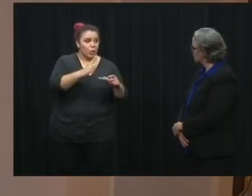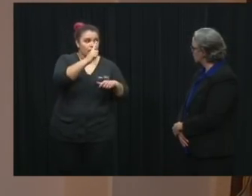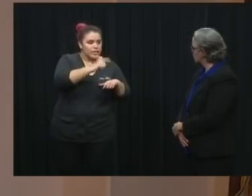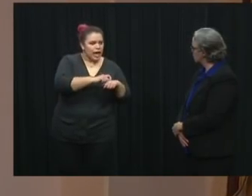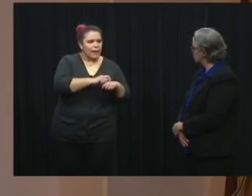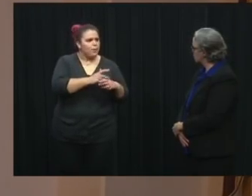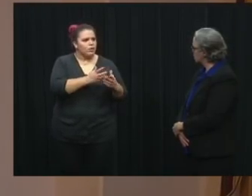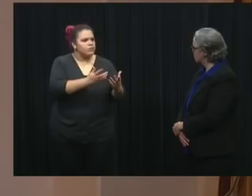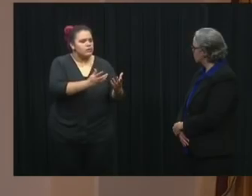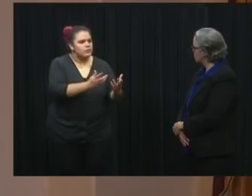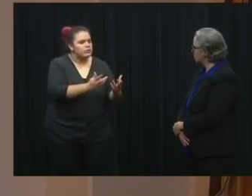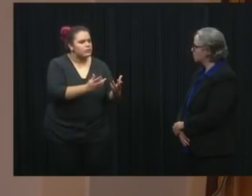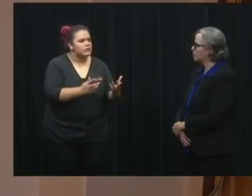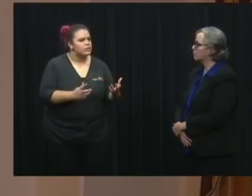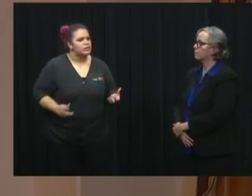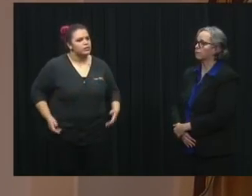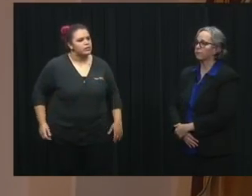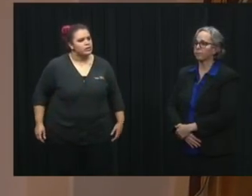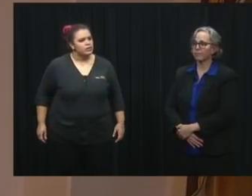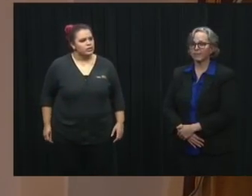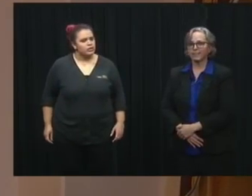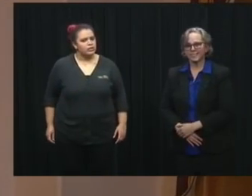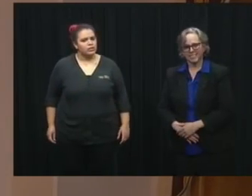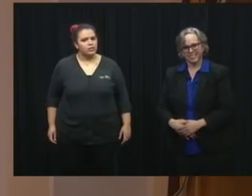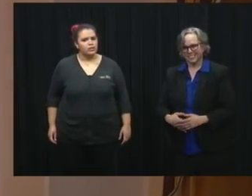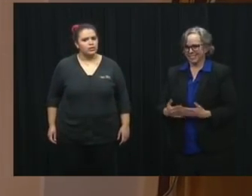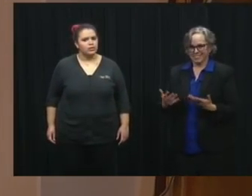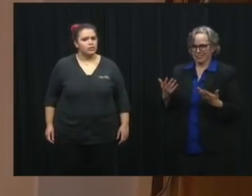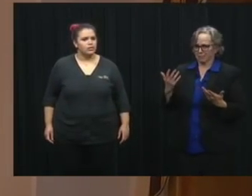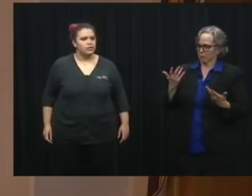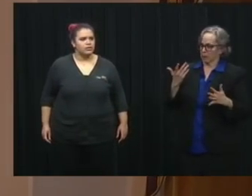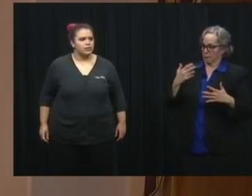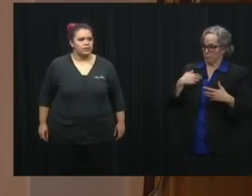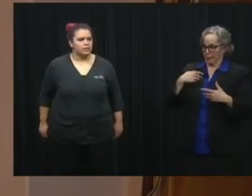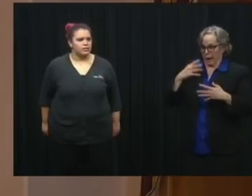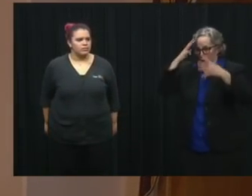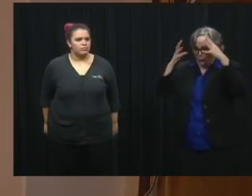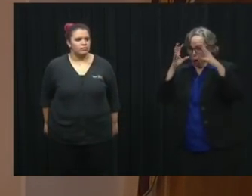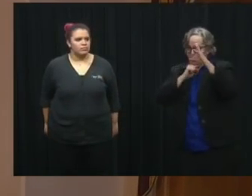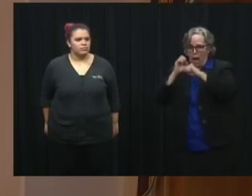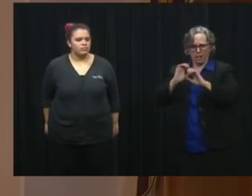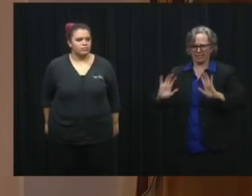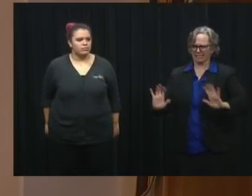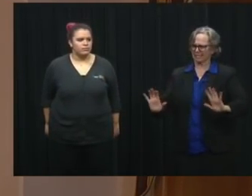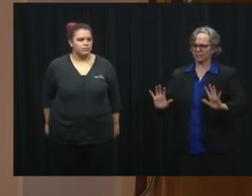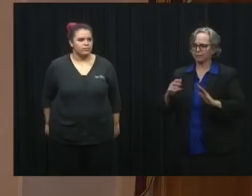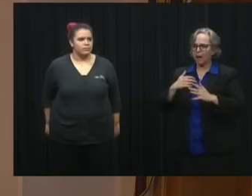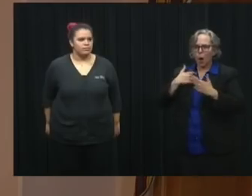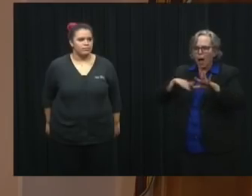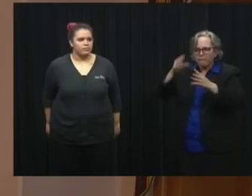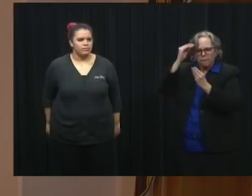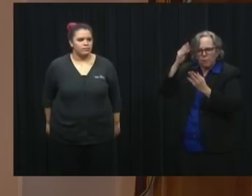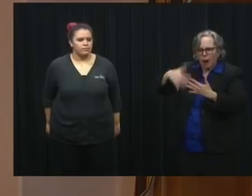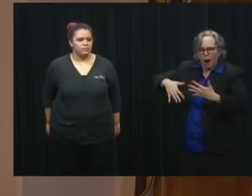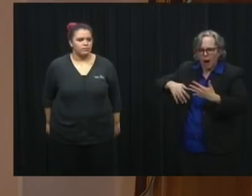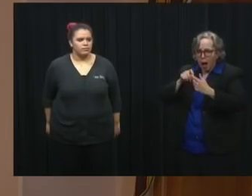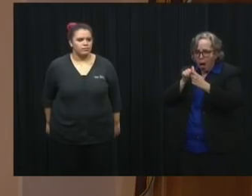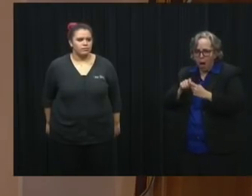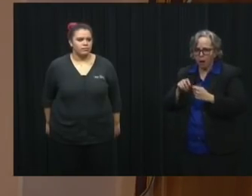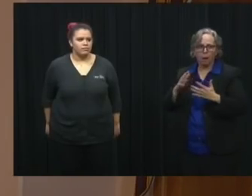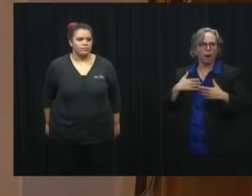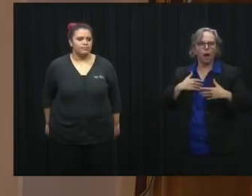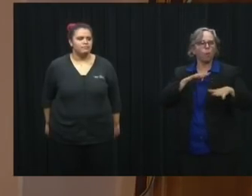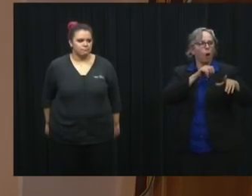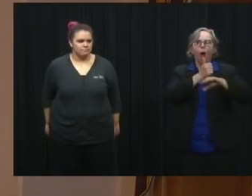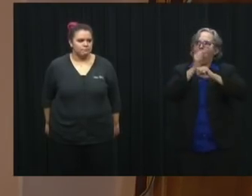what we really try to do is to give things that are accurate, and I wouldn't want to speculate and create a false expectation. We'll get that we'll